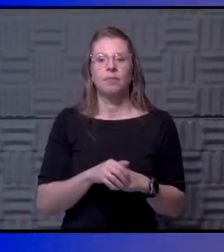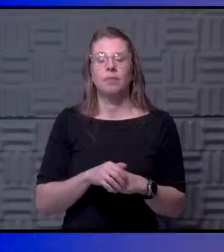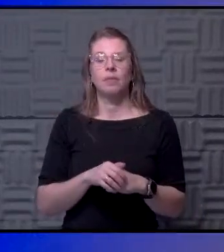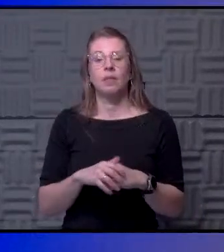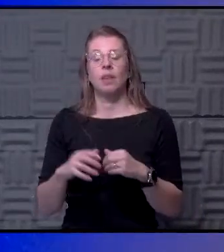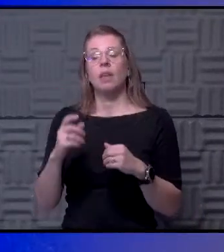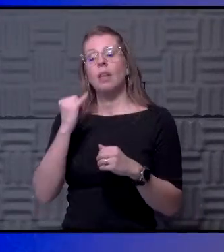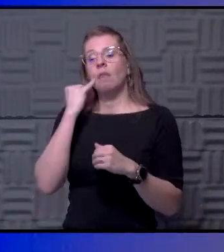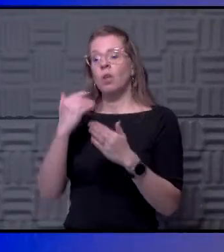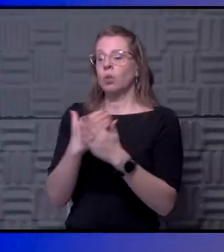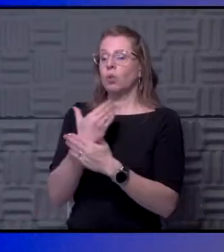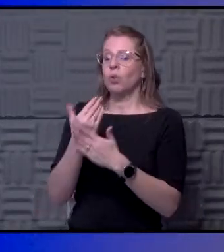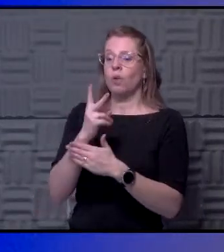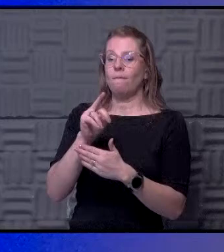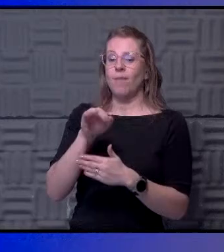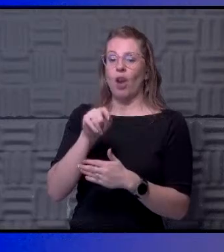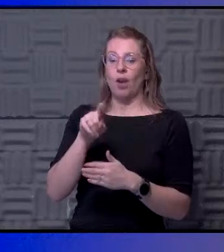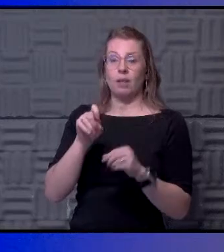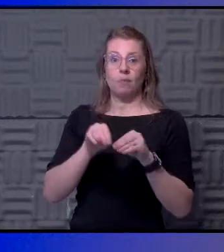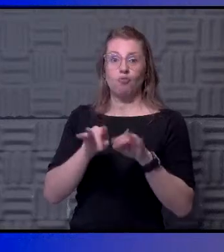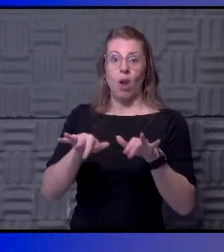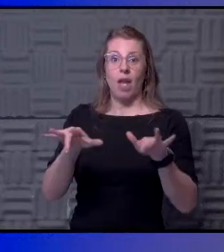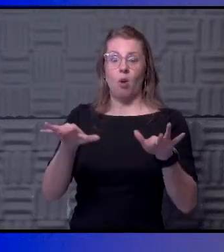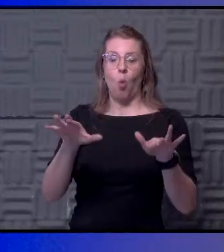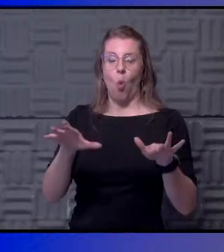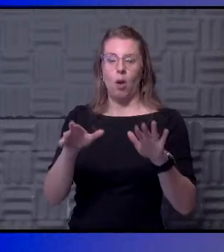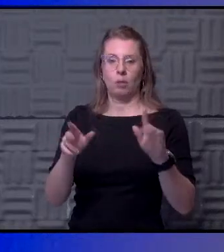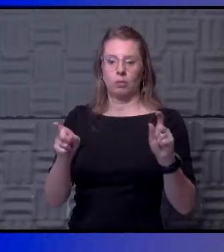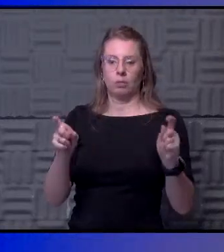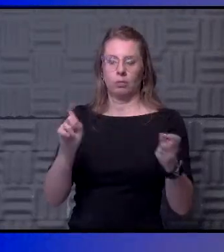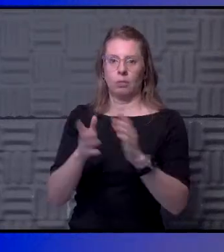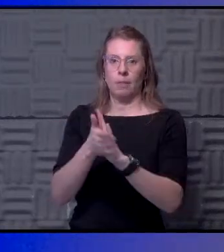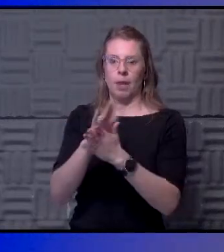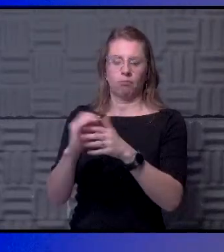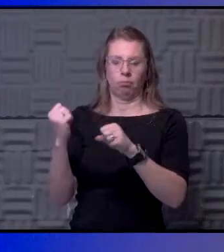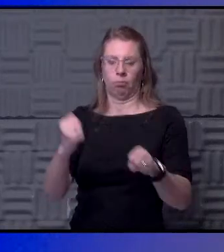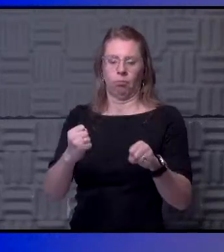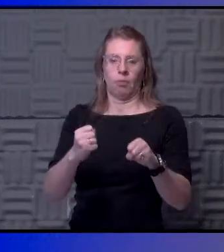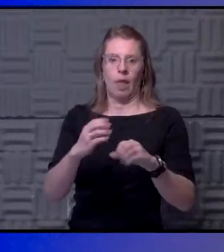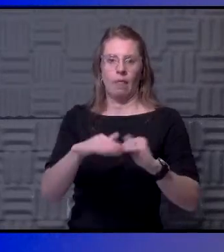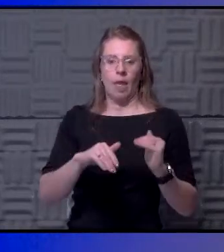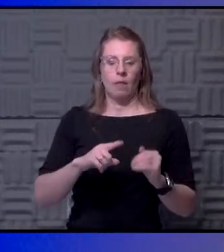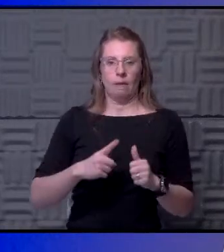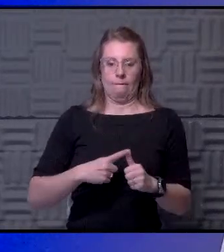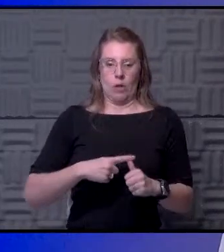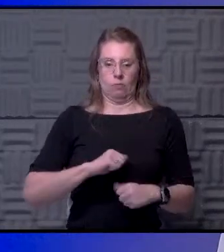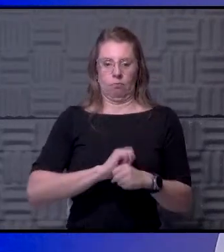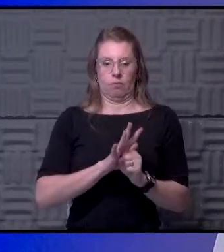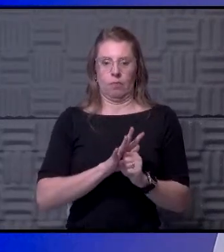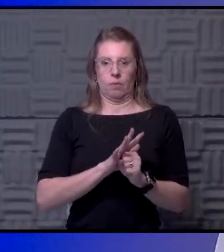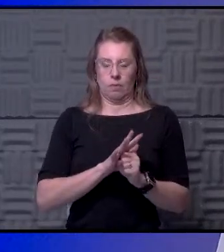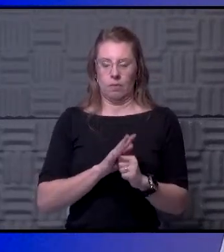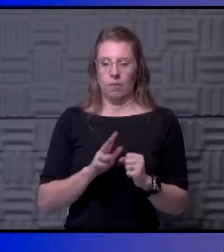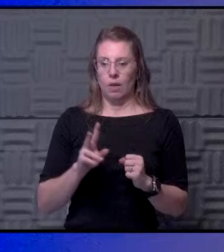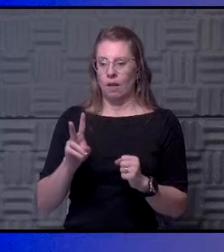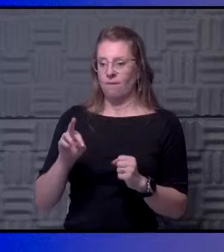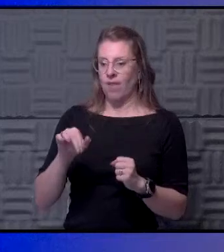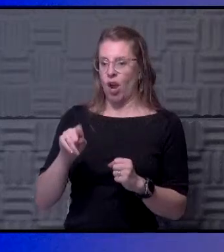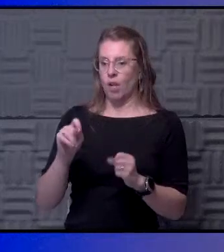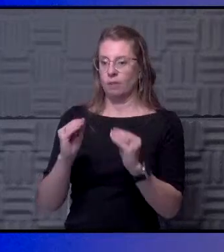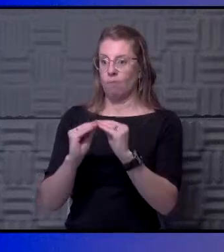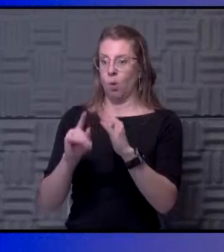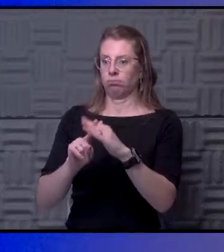variants that continue to spread, or if they start to dominate, or if there's other new variants we don't even know about yet, that could lead